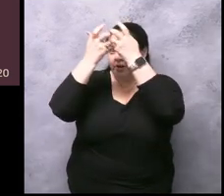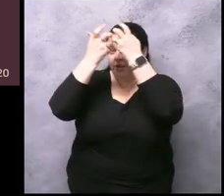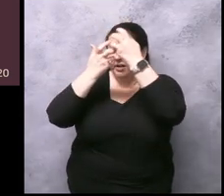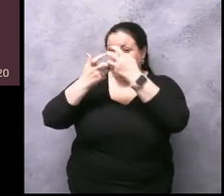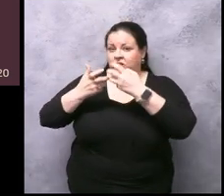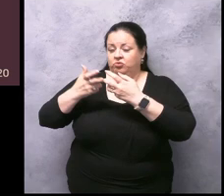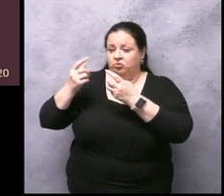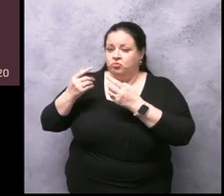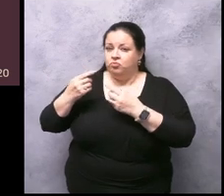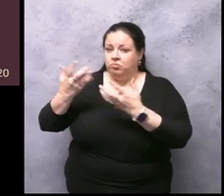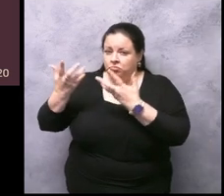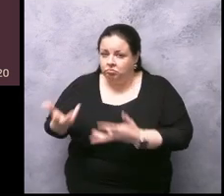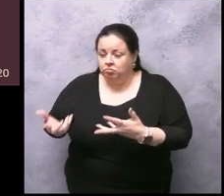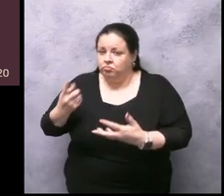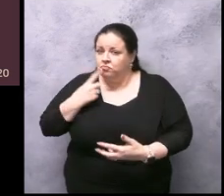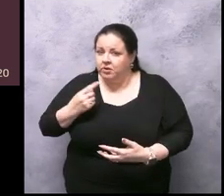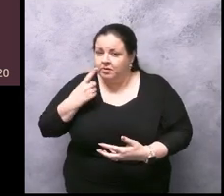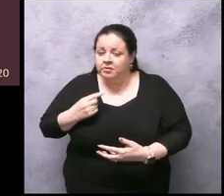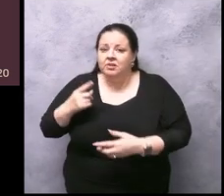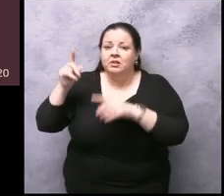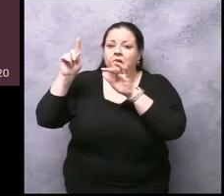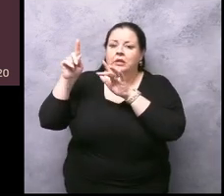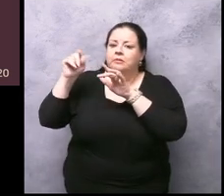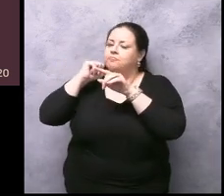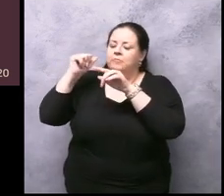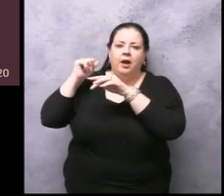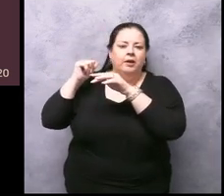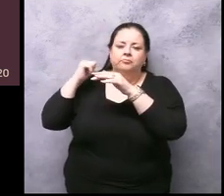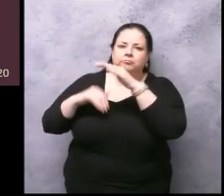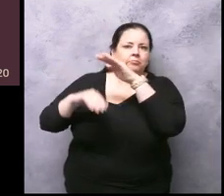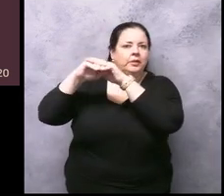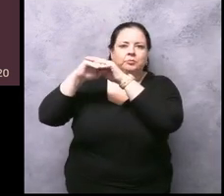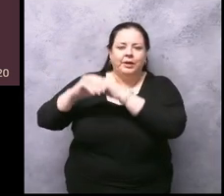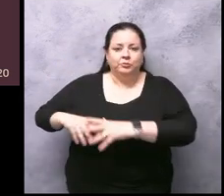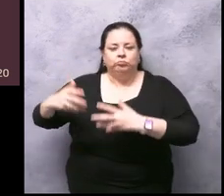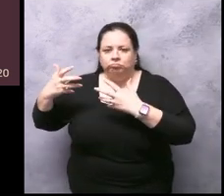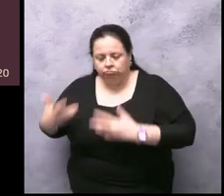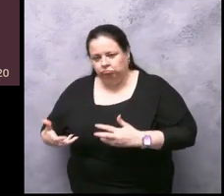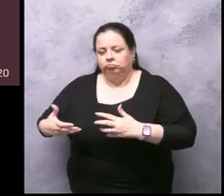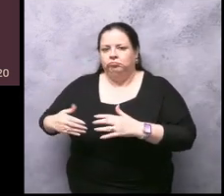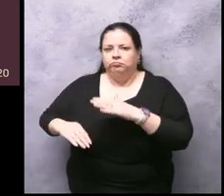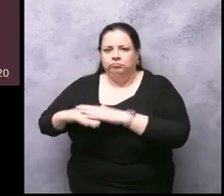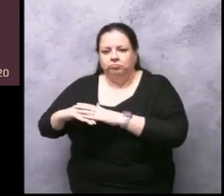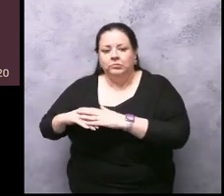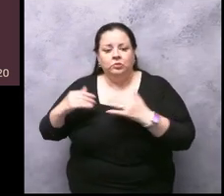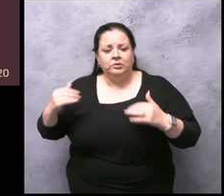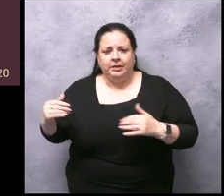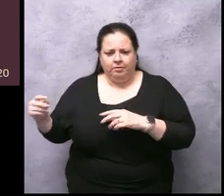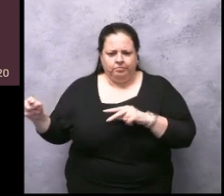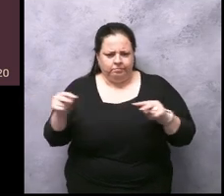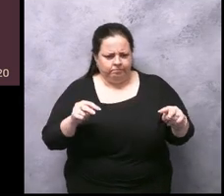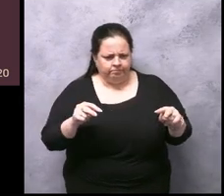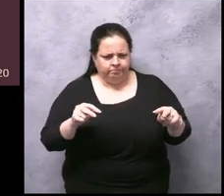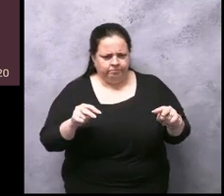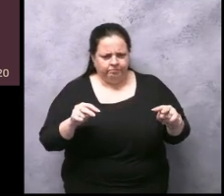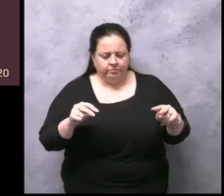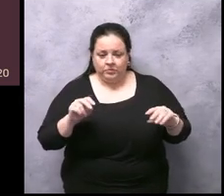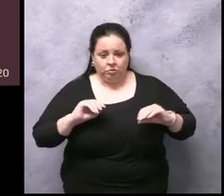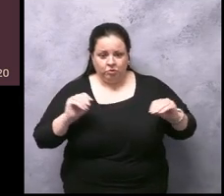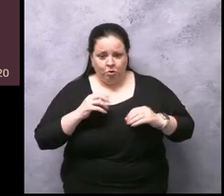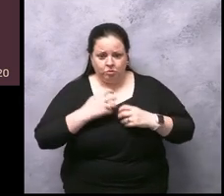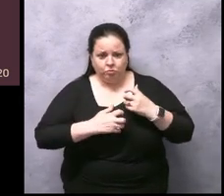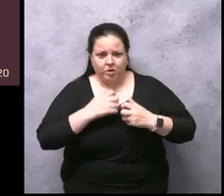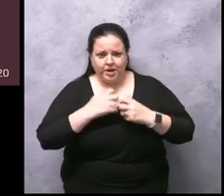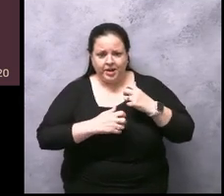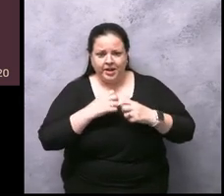represents underutilized to heavily utilized schools. Now I draw your attention to the map. There is no gray or